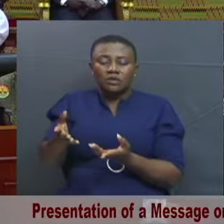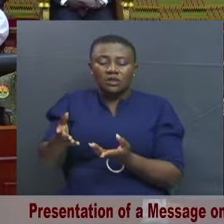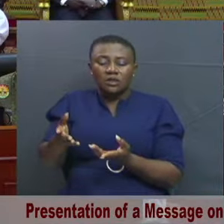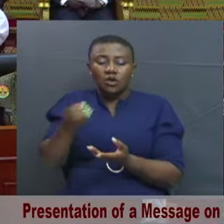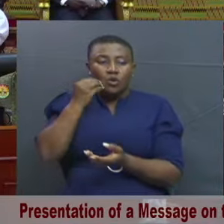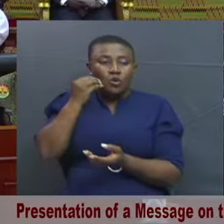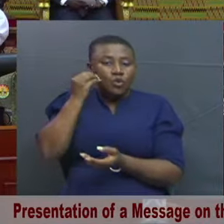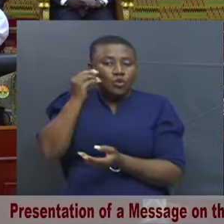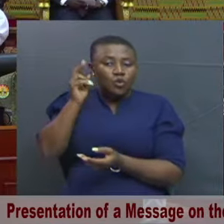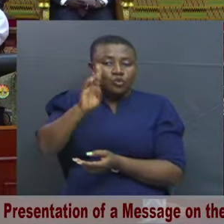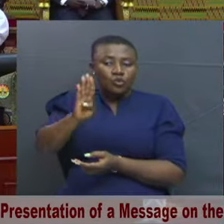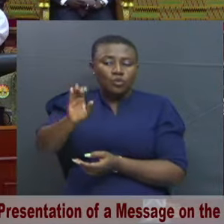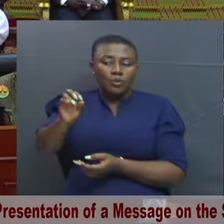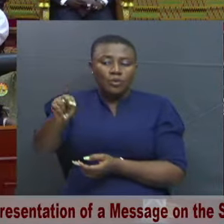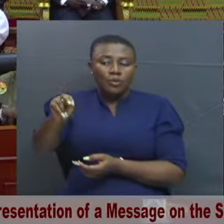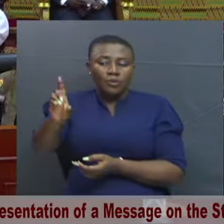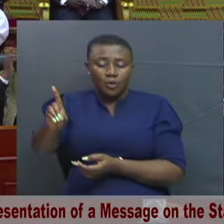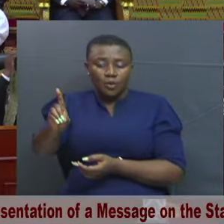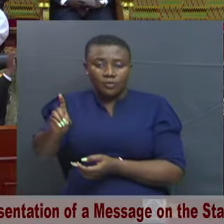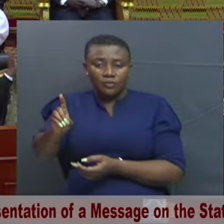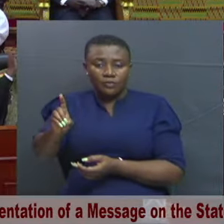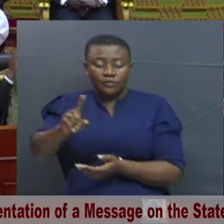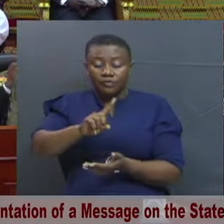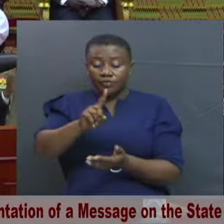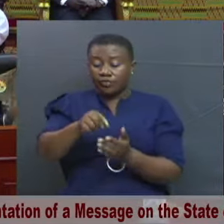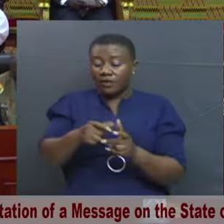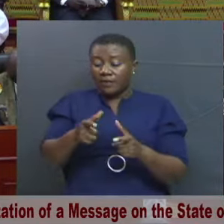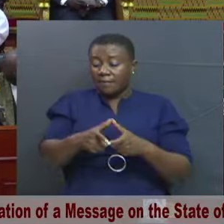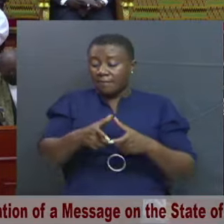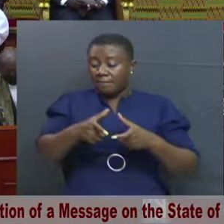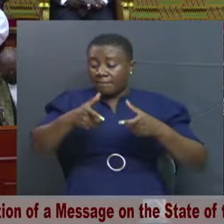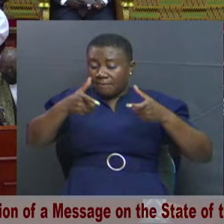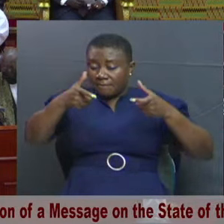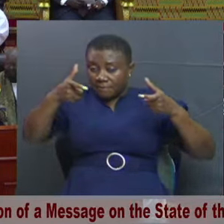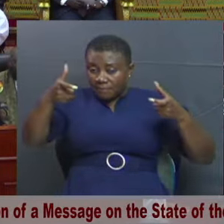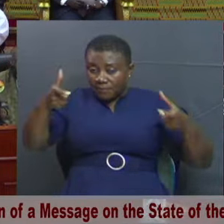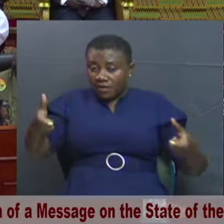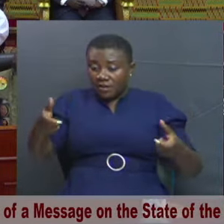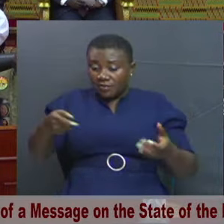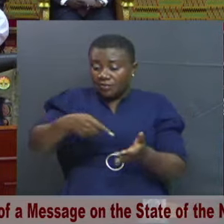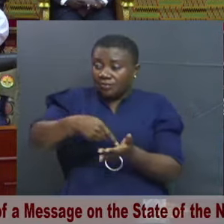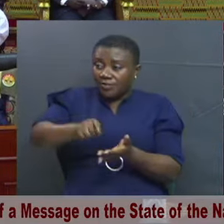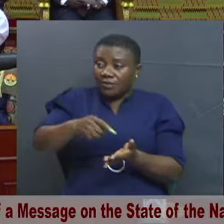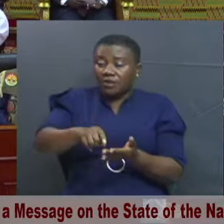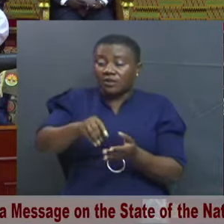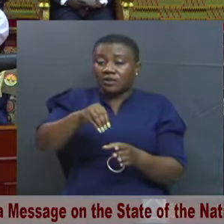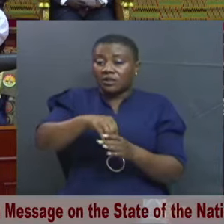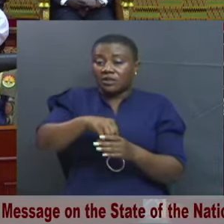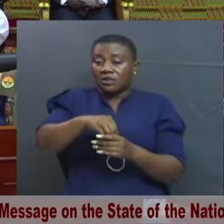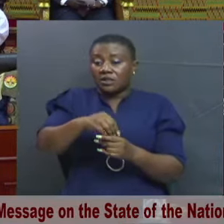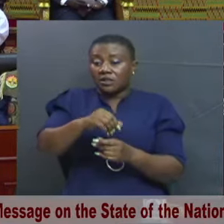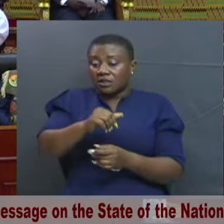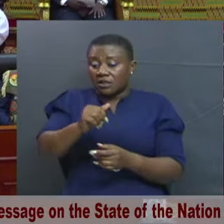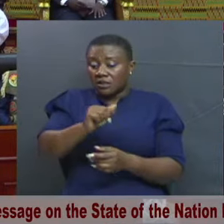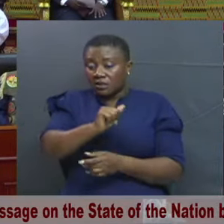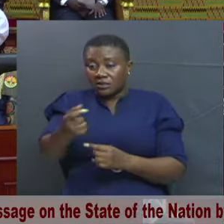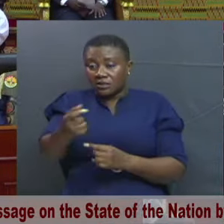holders this is the largest coupon paid in a day in Ghana's